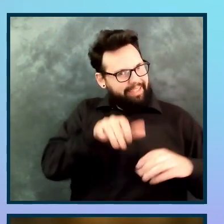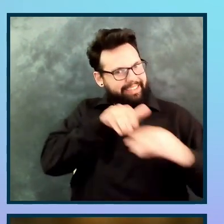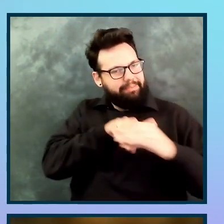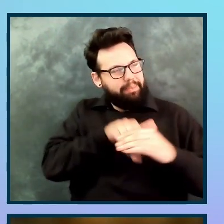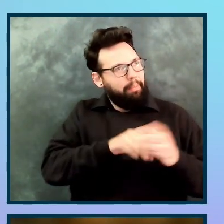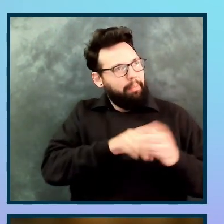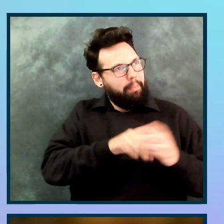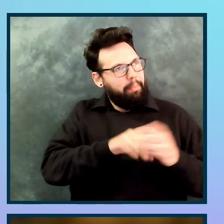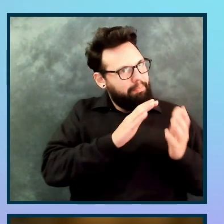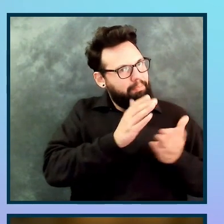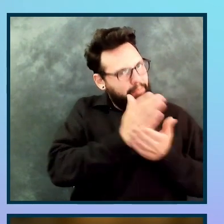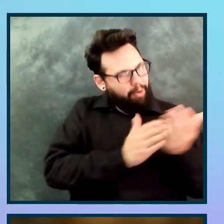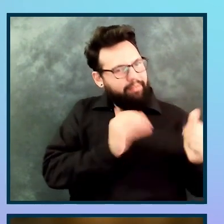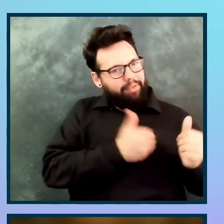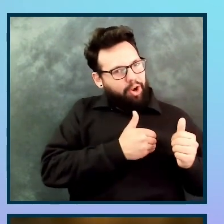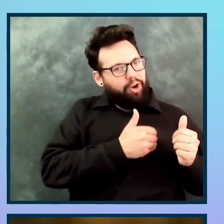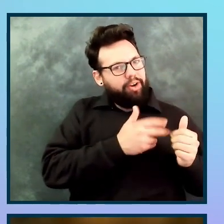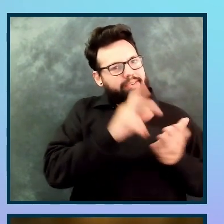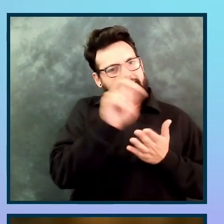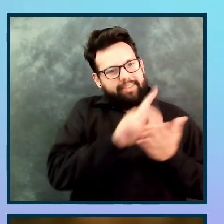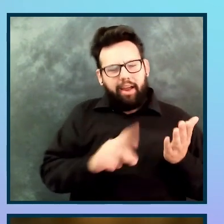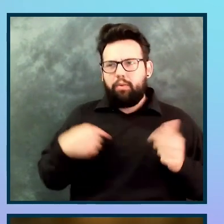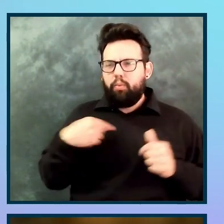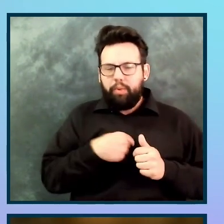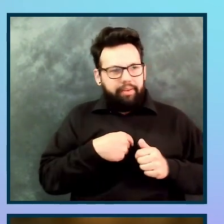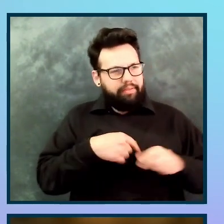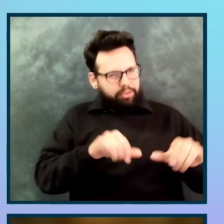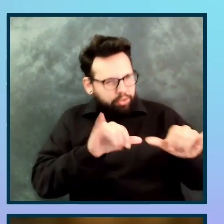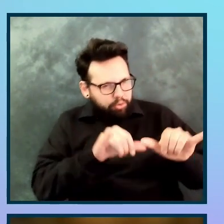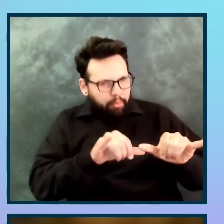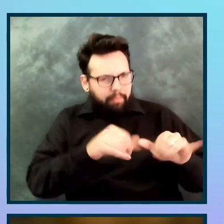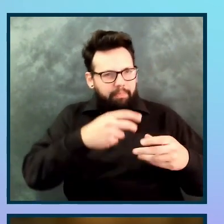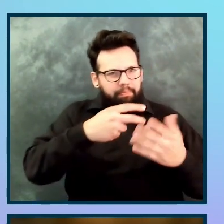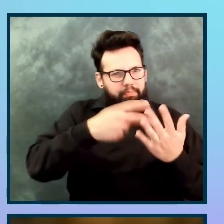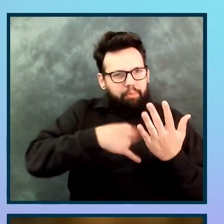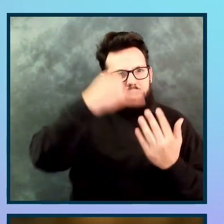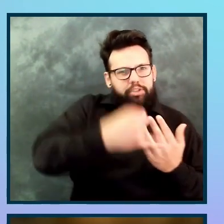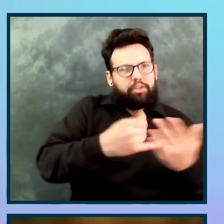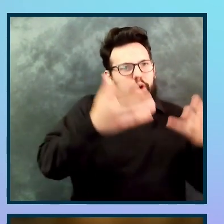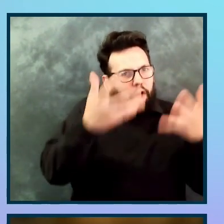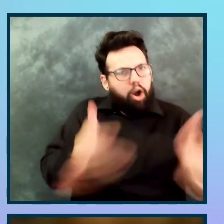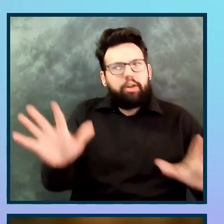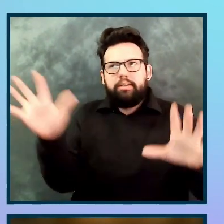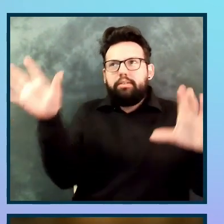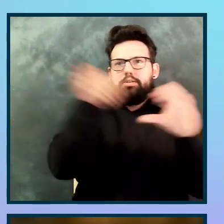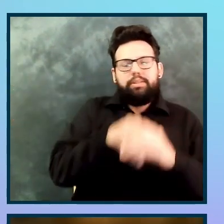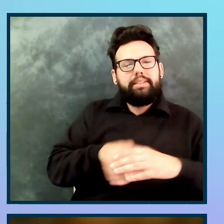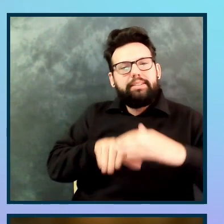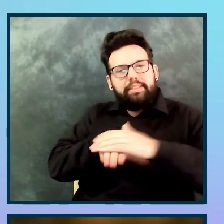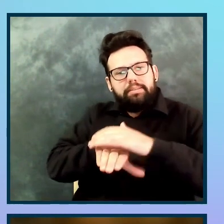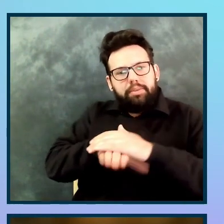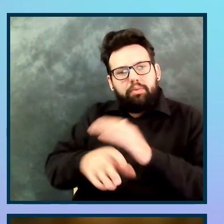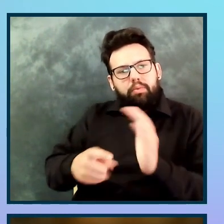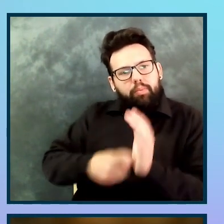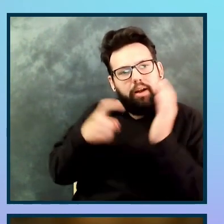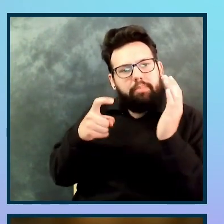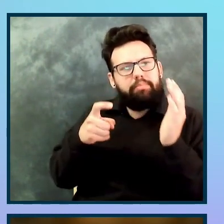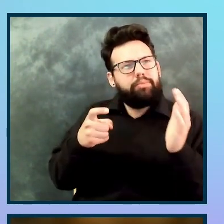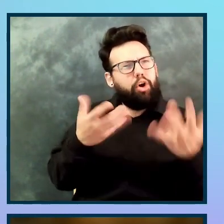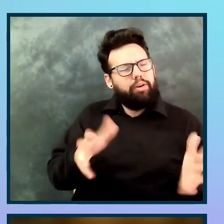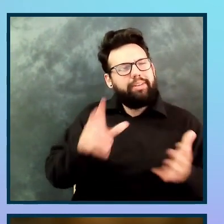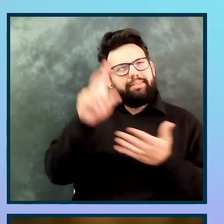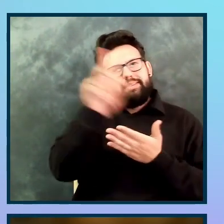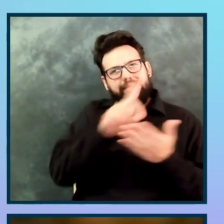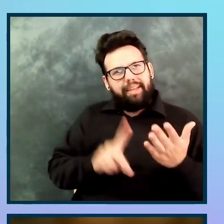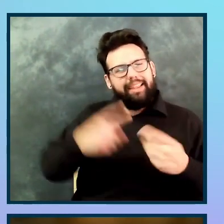from the very beginning. We've scoped with accessibility requirements. We have designed with accessibility in mind. And so by the